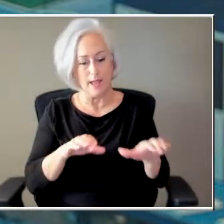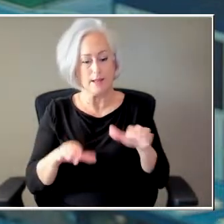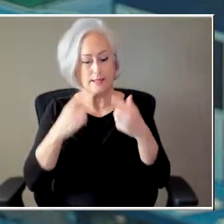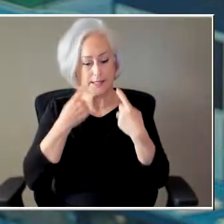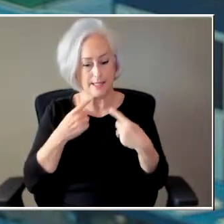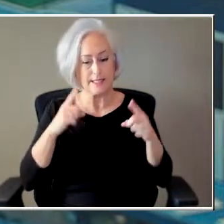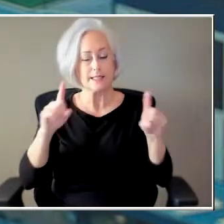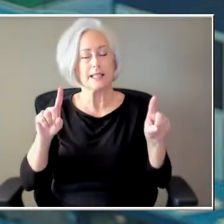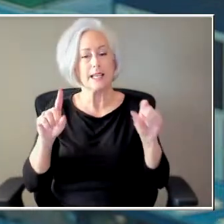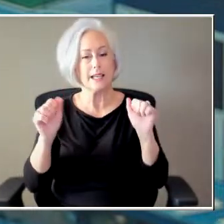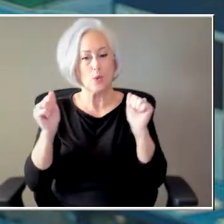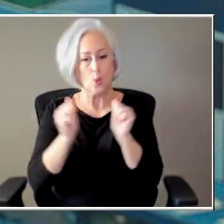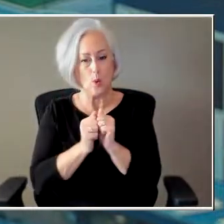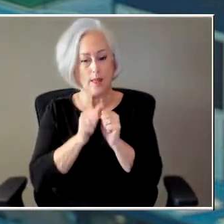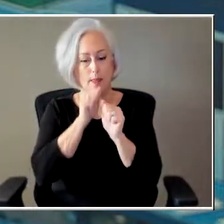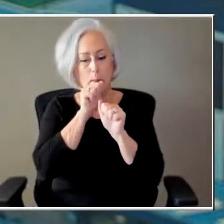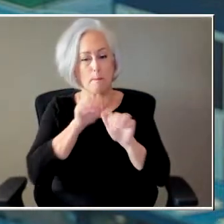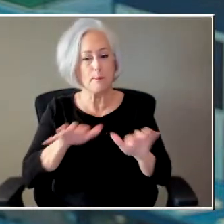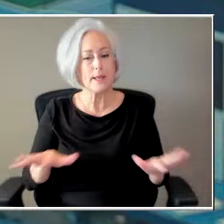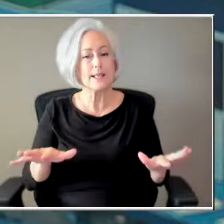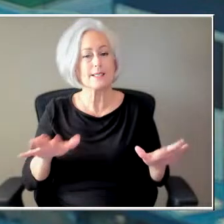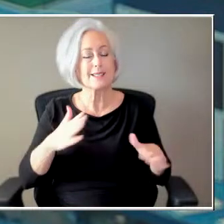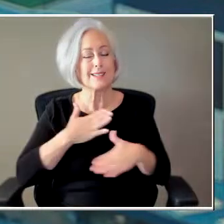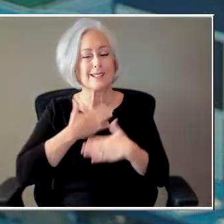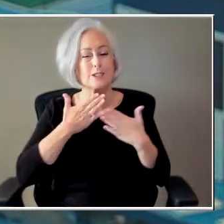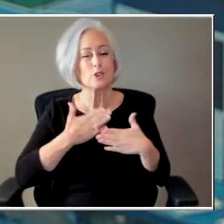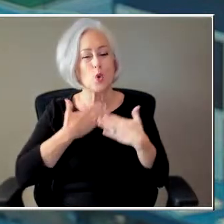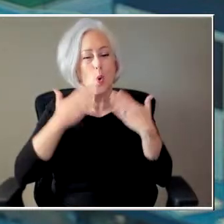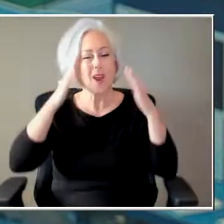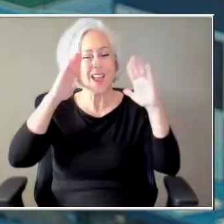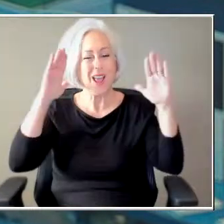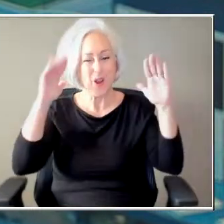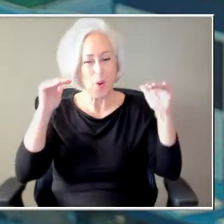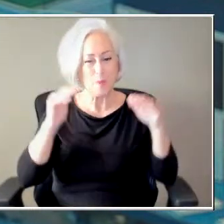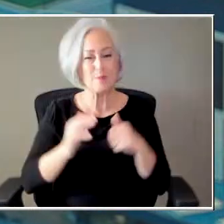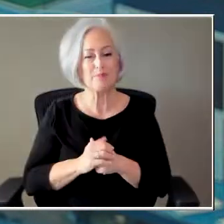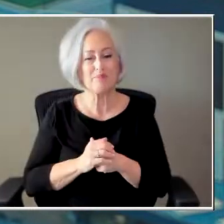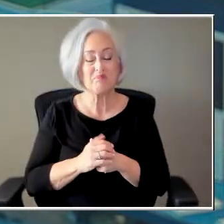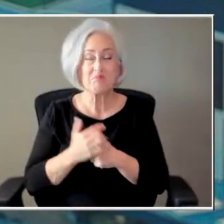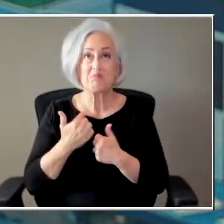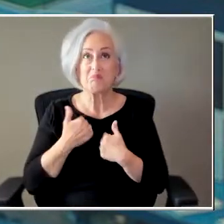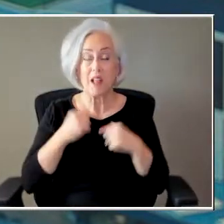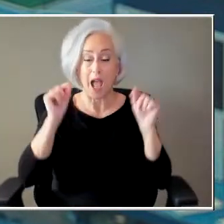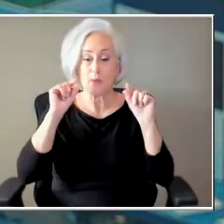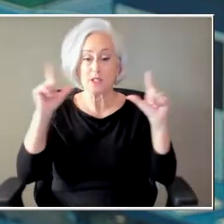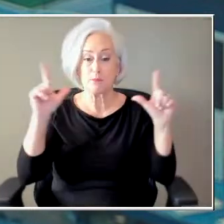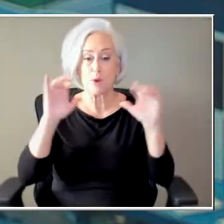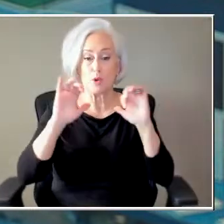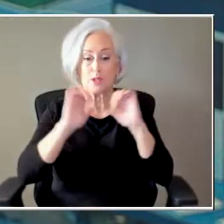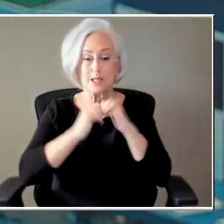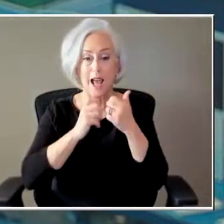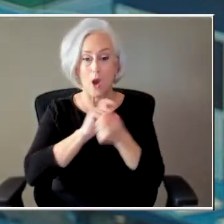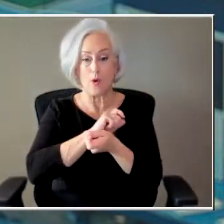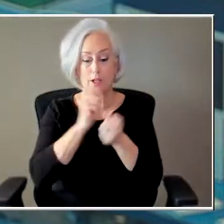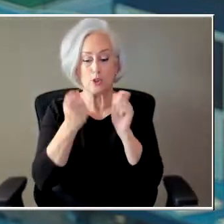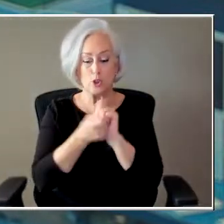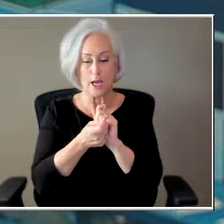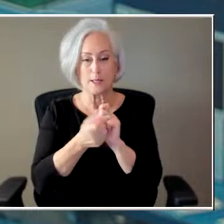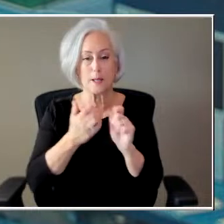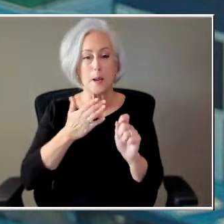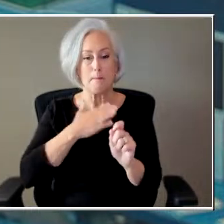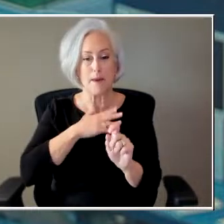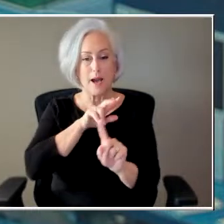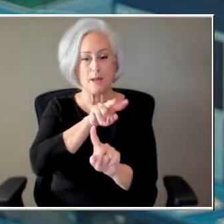and hope. So I was very surprised just by how it changed my perspective and